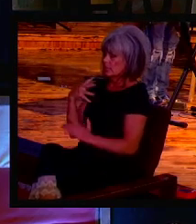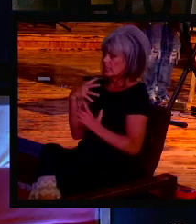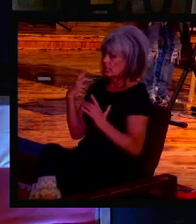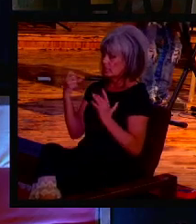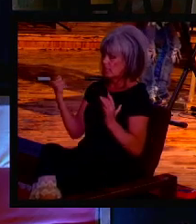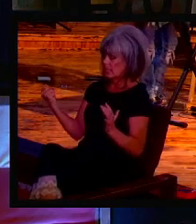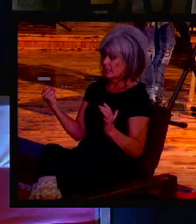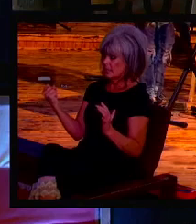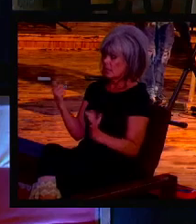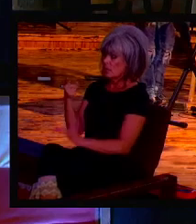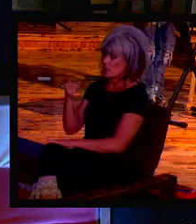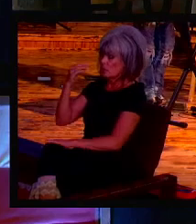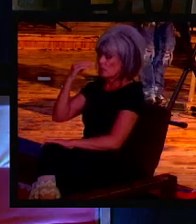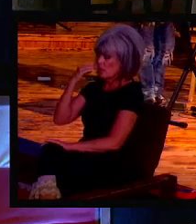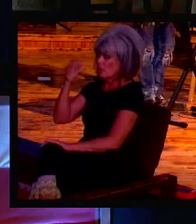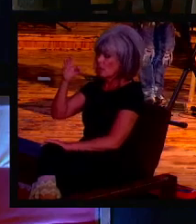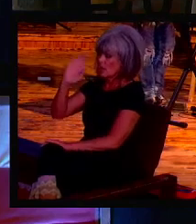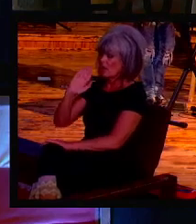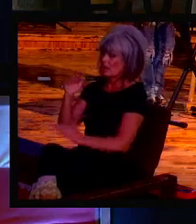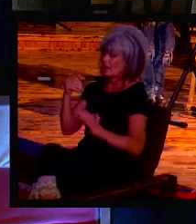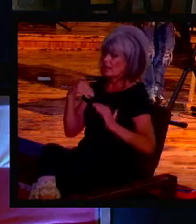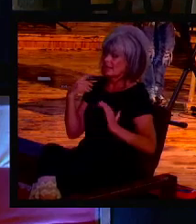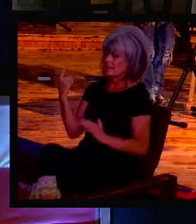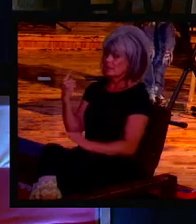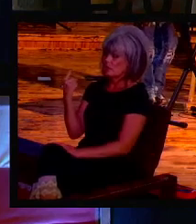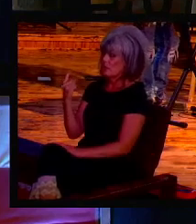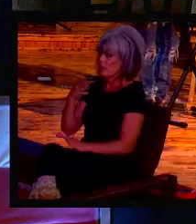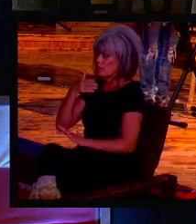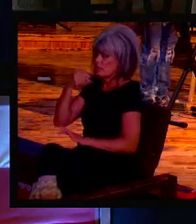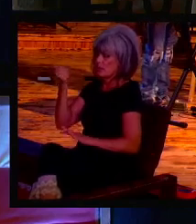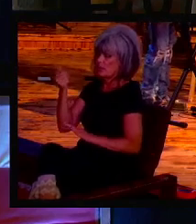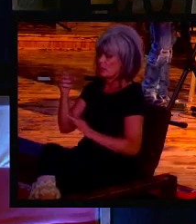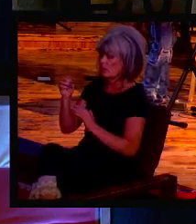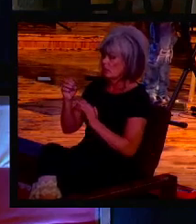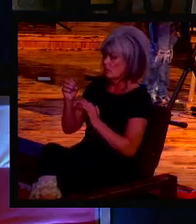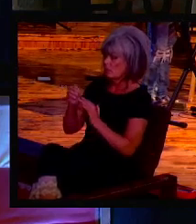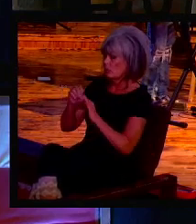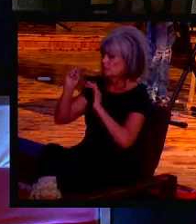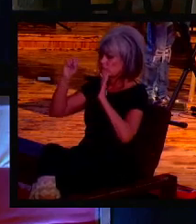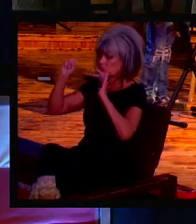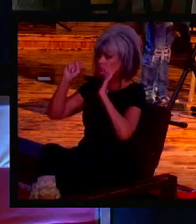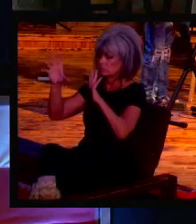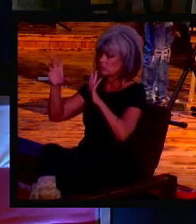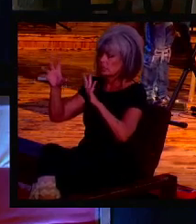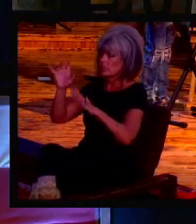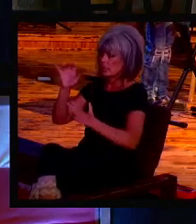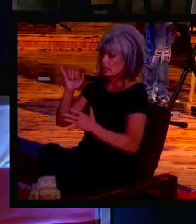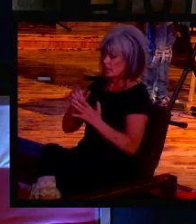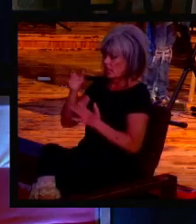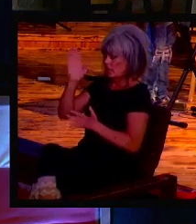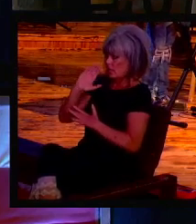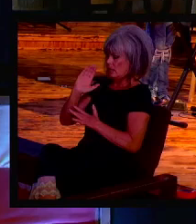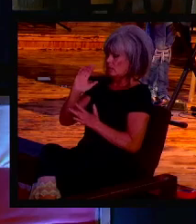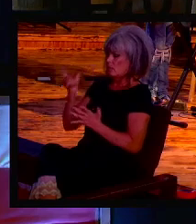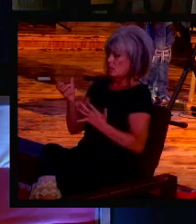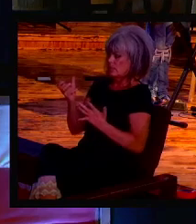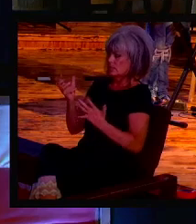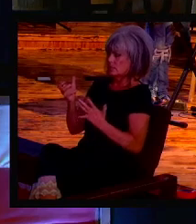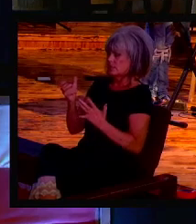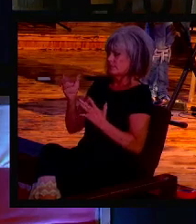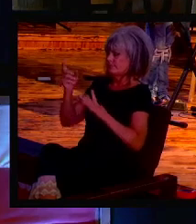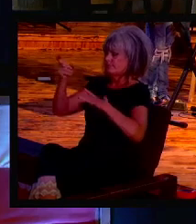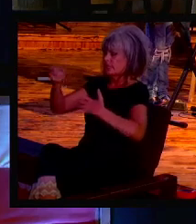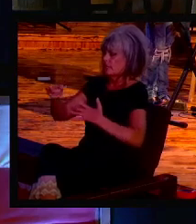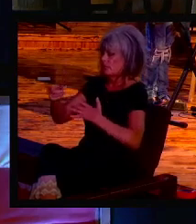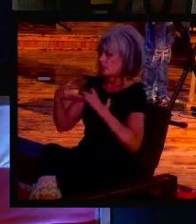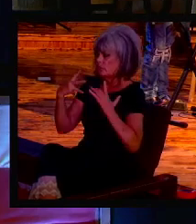you know that God has something bigger, something greater, something more magnificent that he wants to do in you, but you felt stuck.